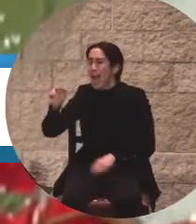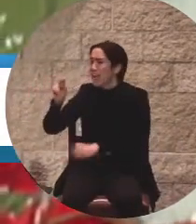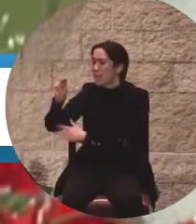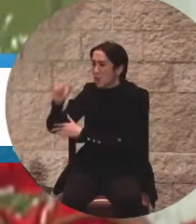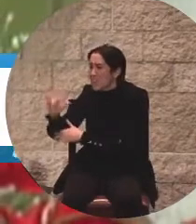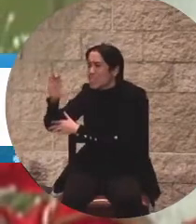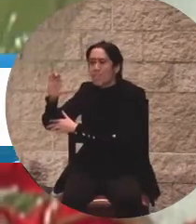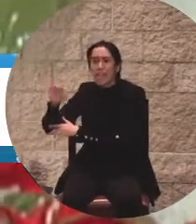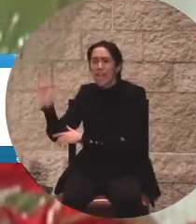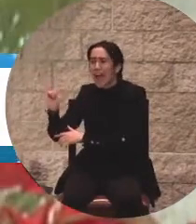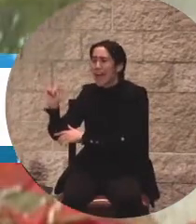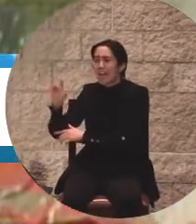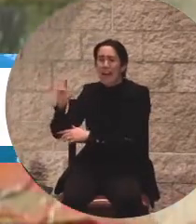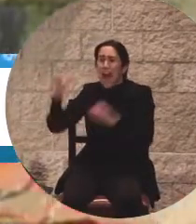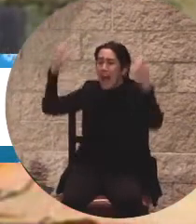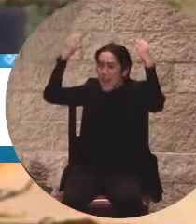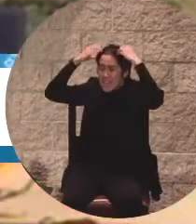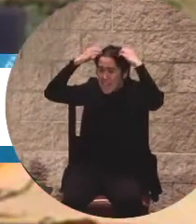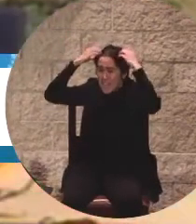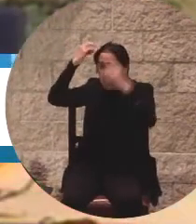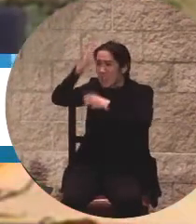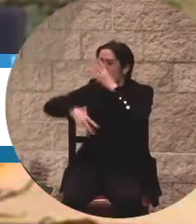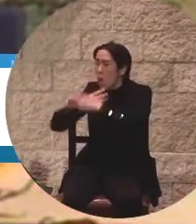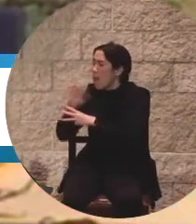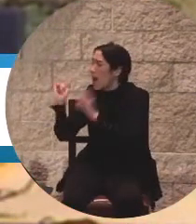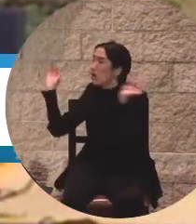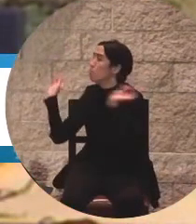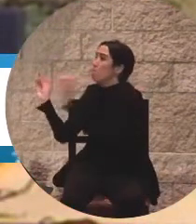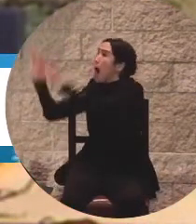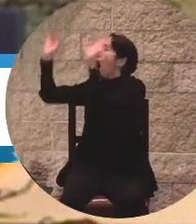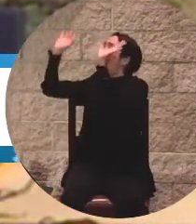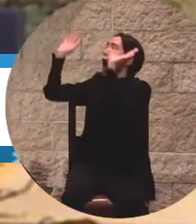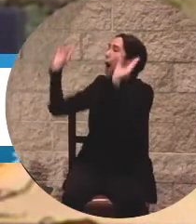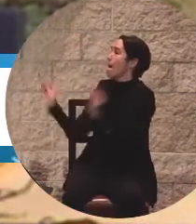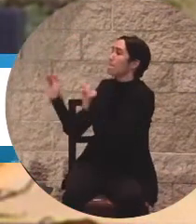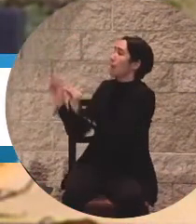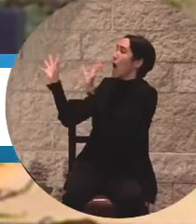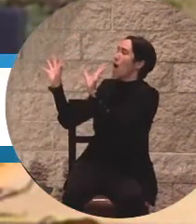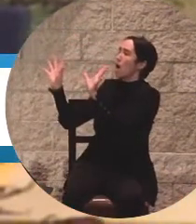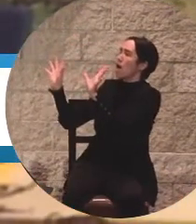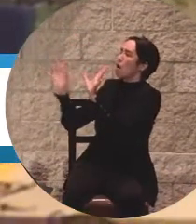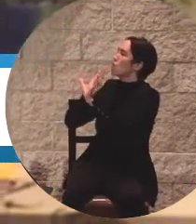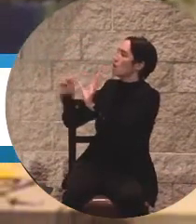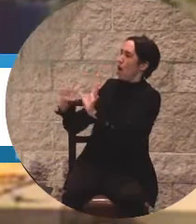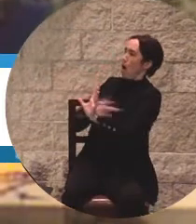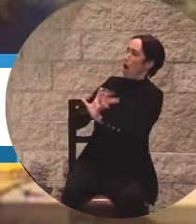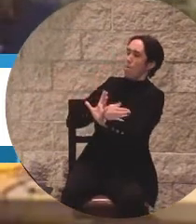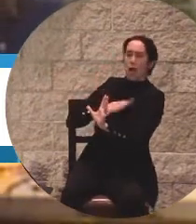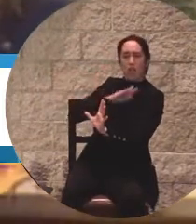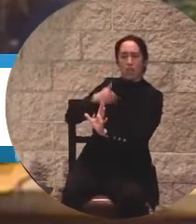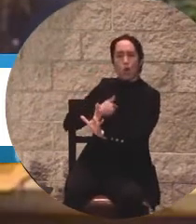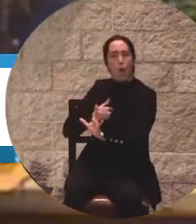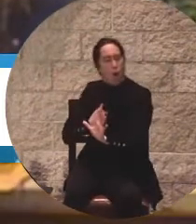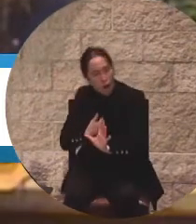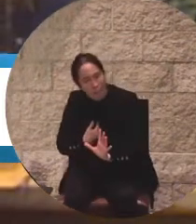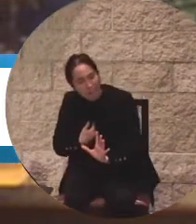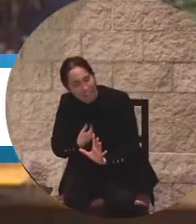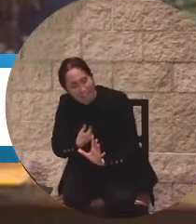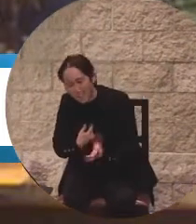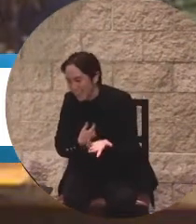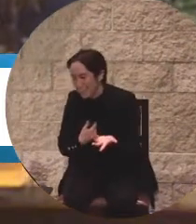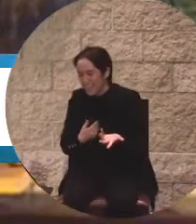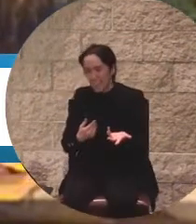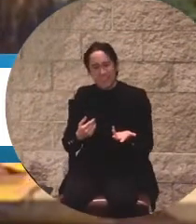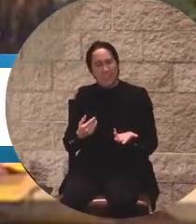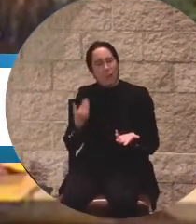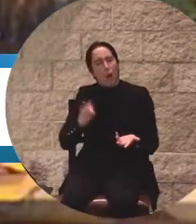and Disneyland all together. It did something to my soul. And so I know we've been saying this all night, but